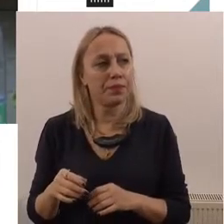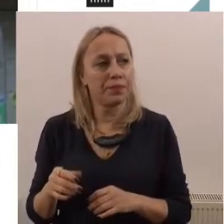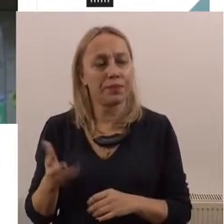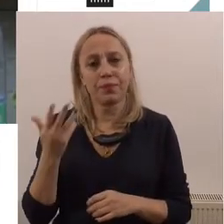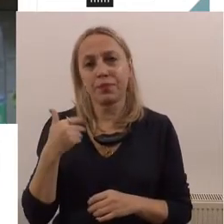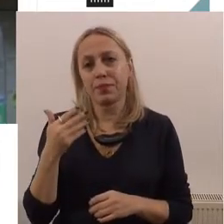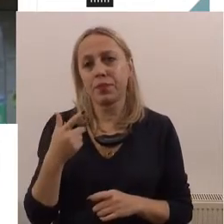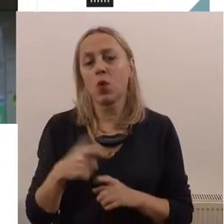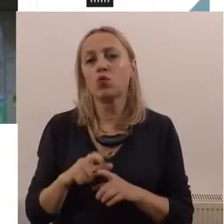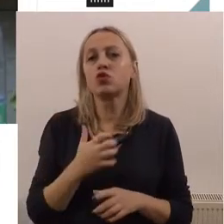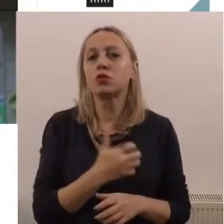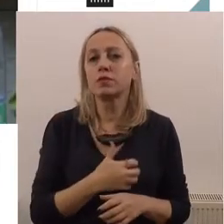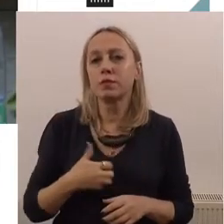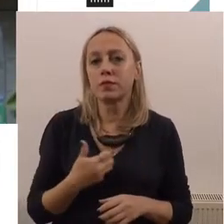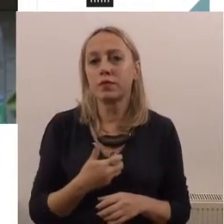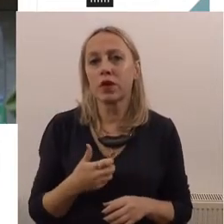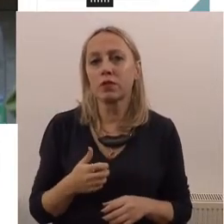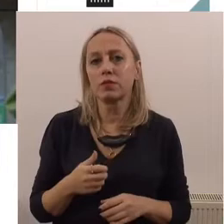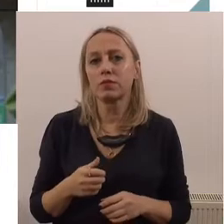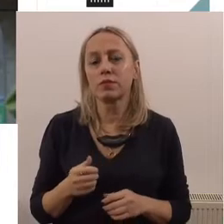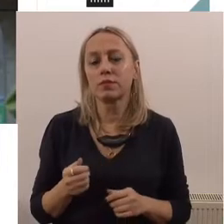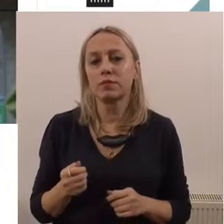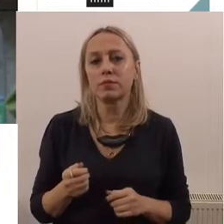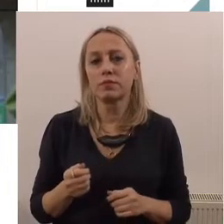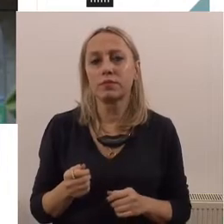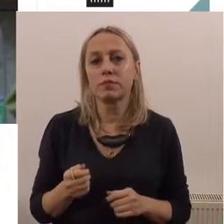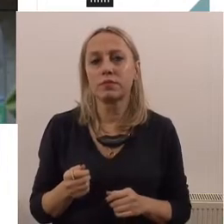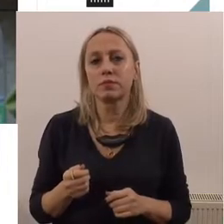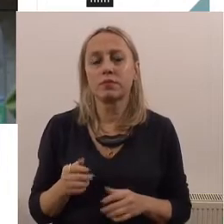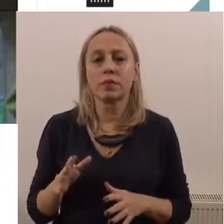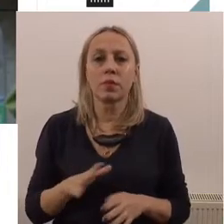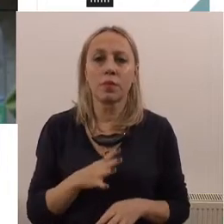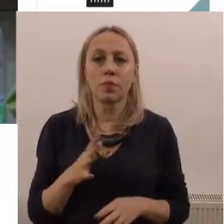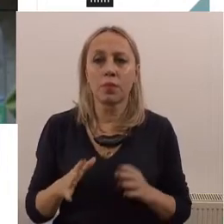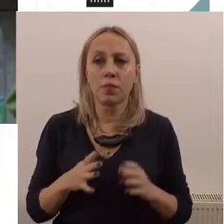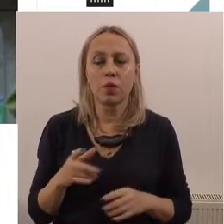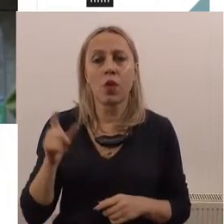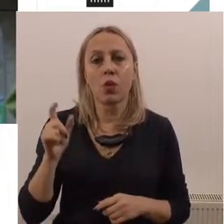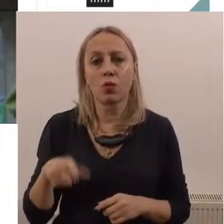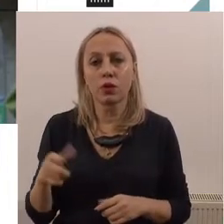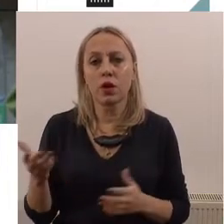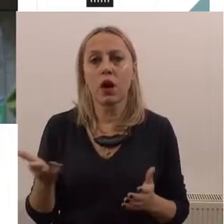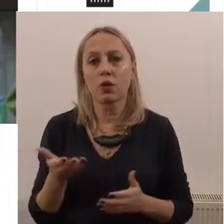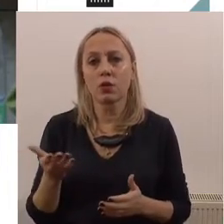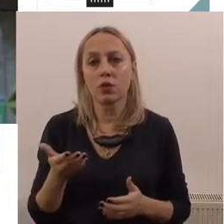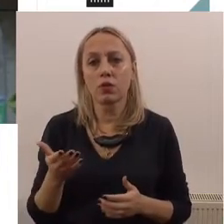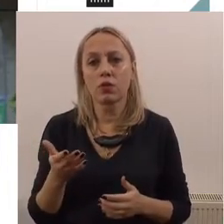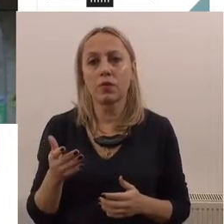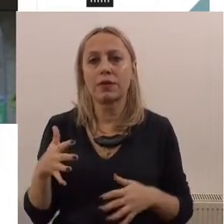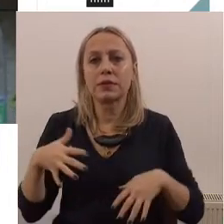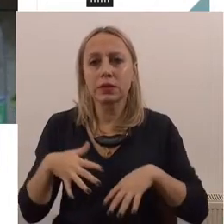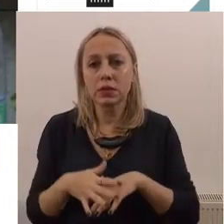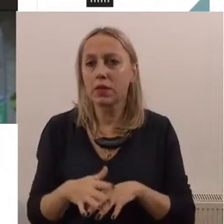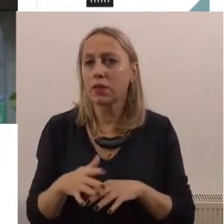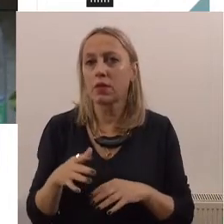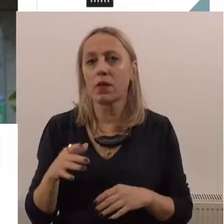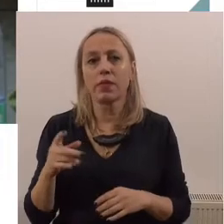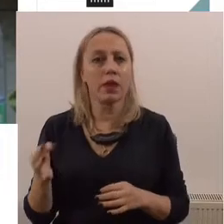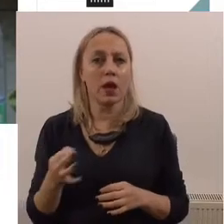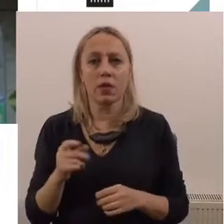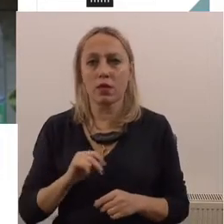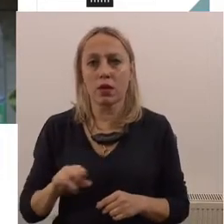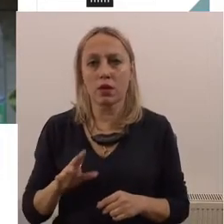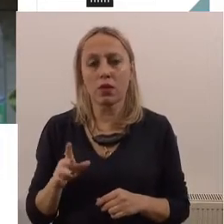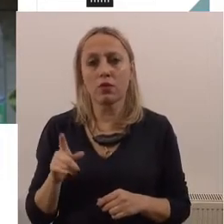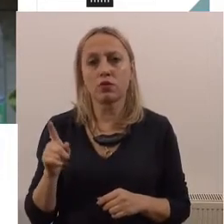the so-called kinesthetic lectures. So it was important to train people who have